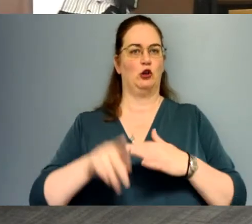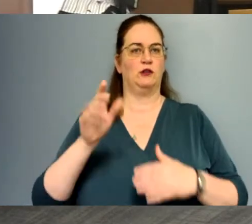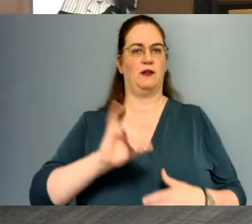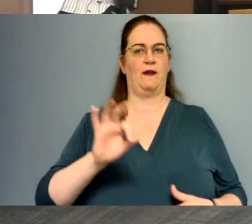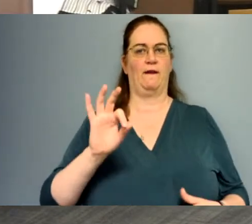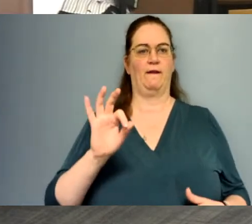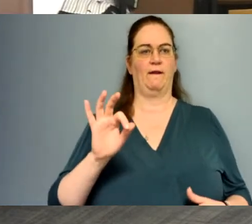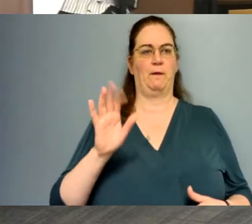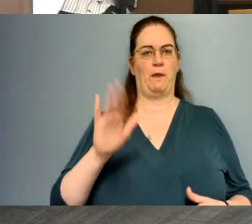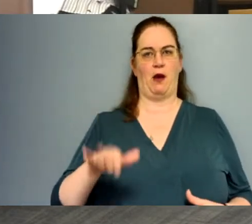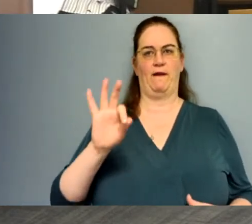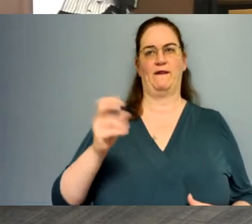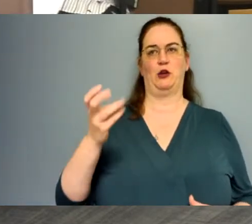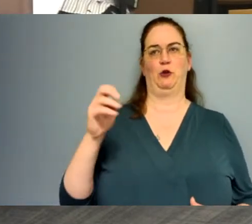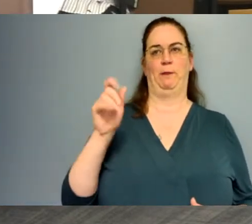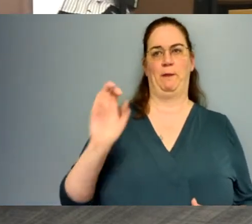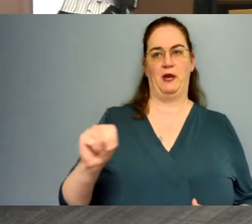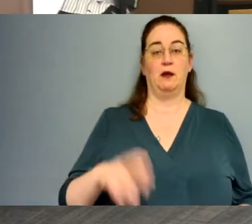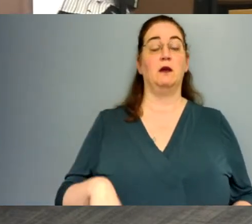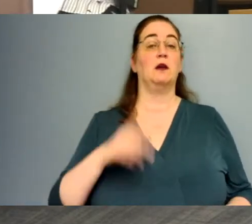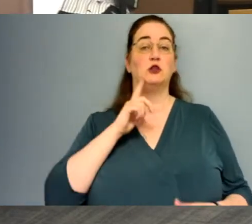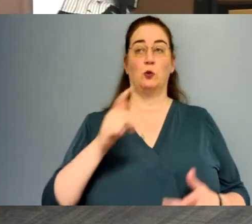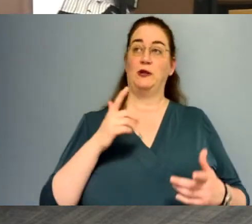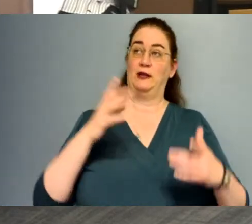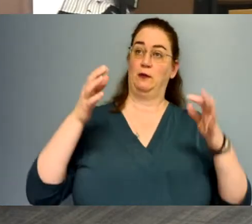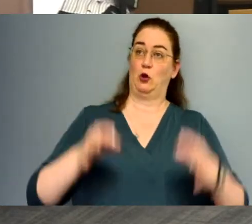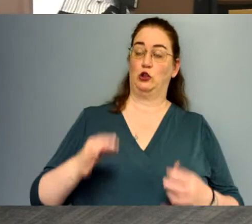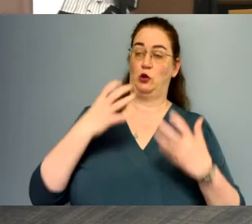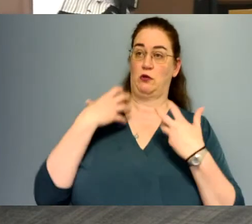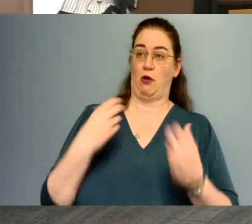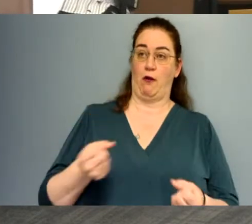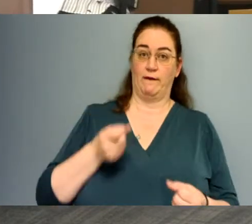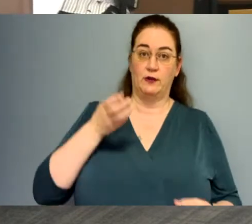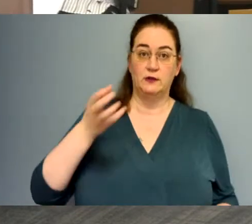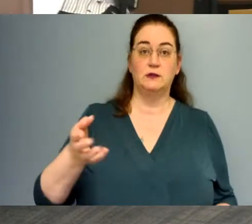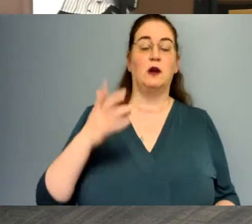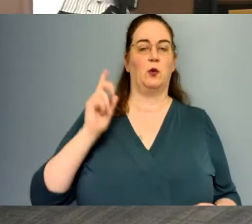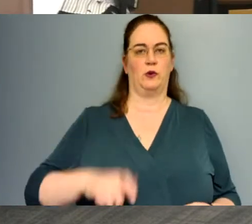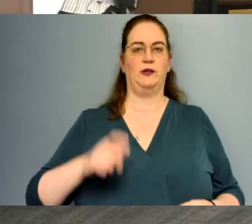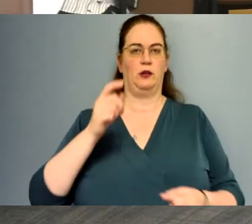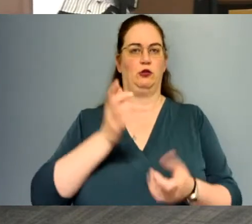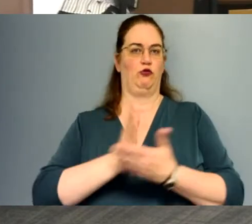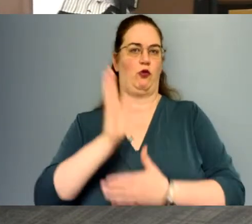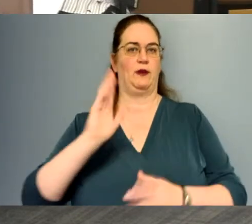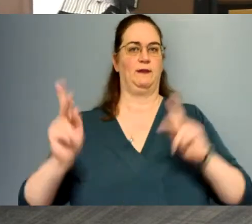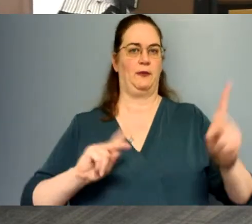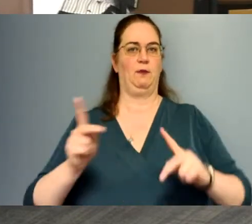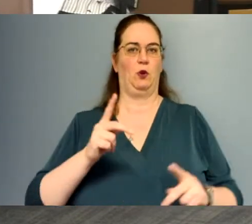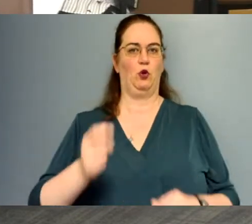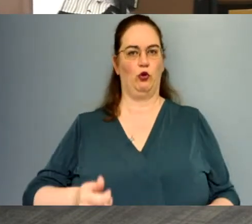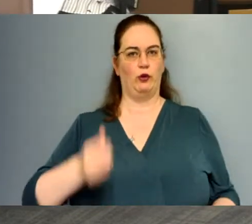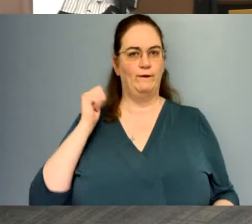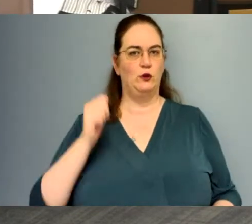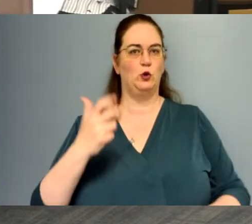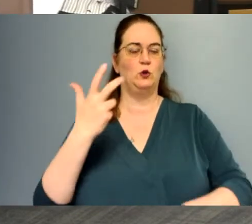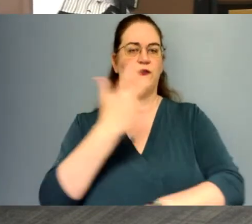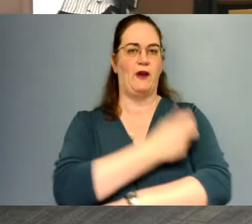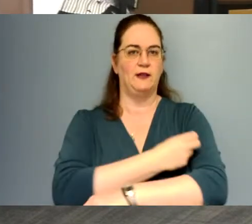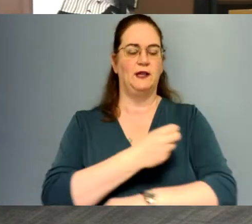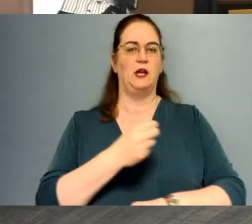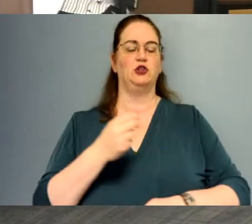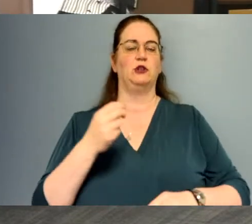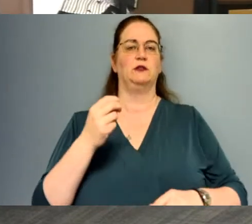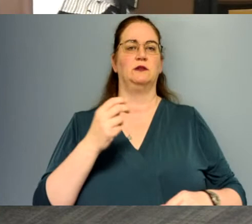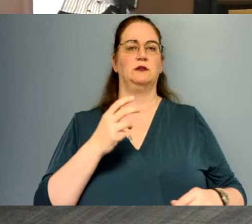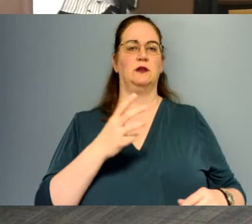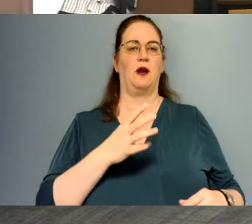need a system that people have confidence in, and we need the rights of people to refuse vaccinations